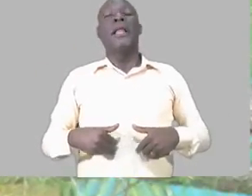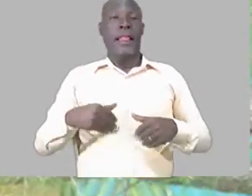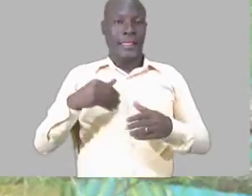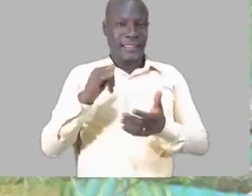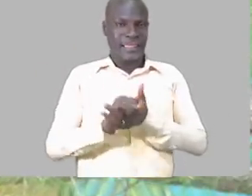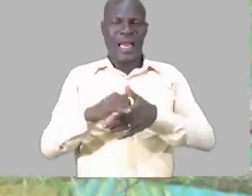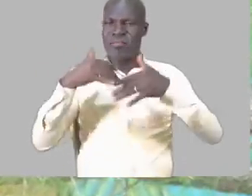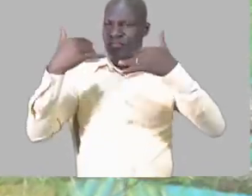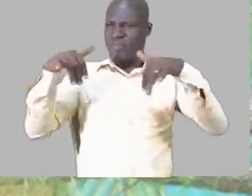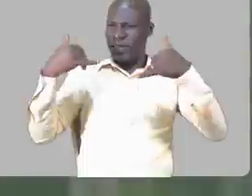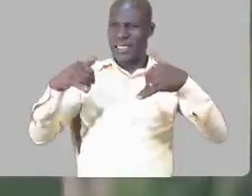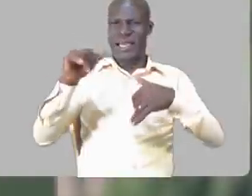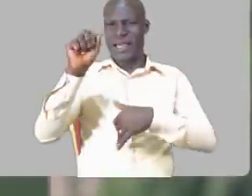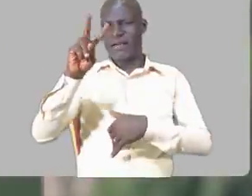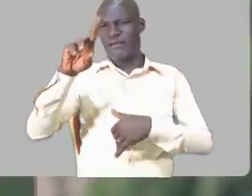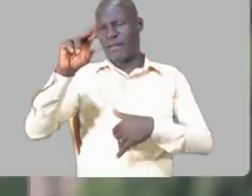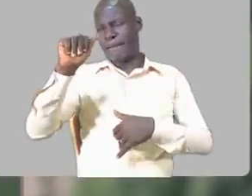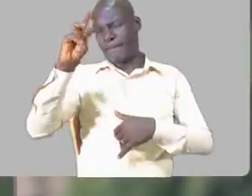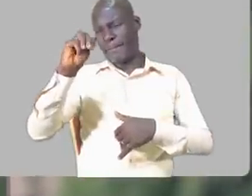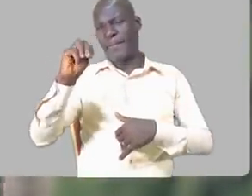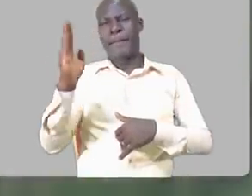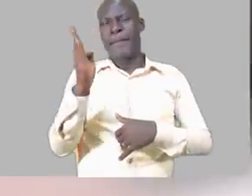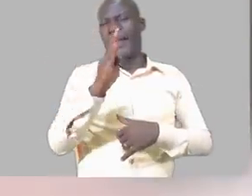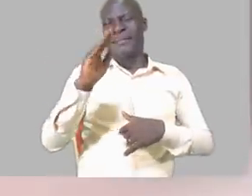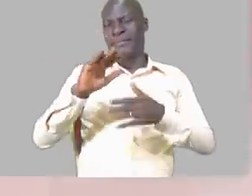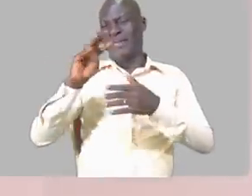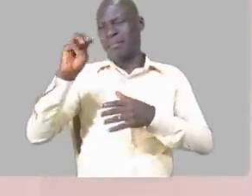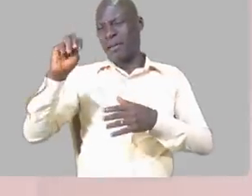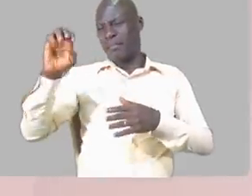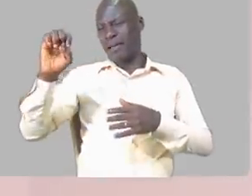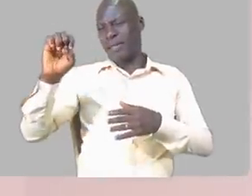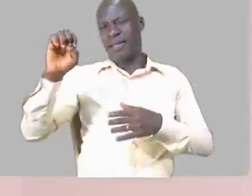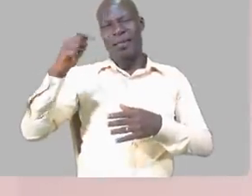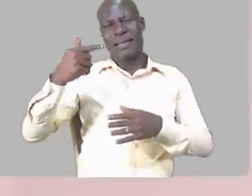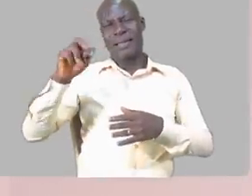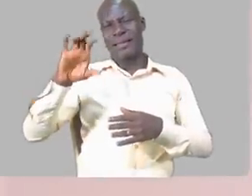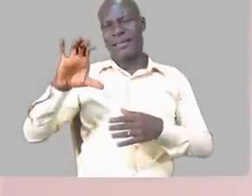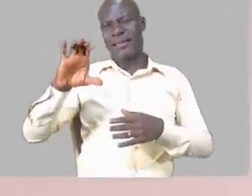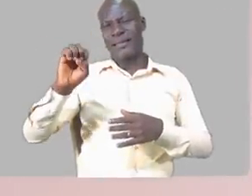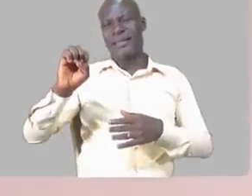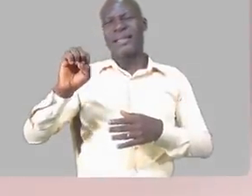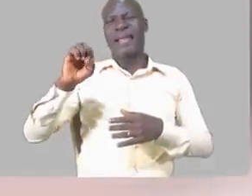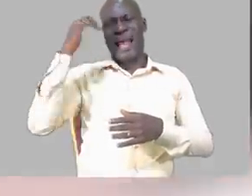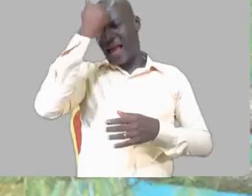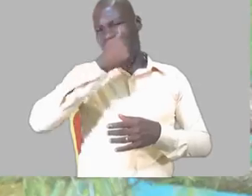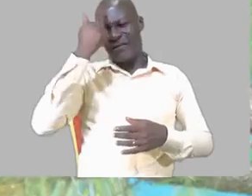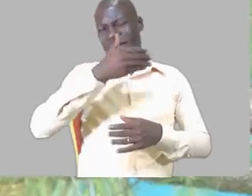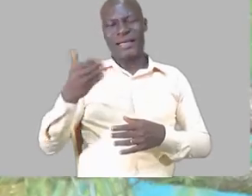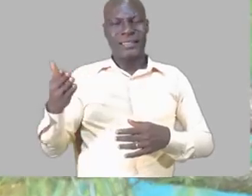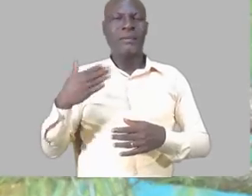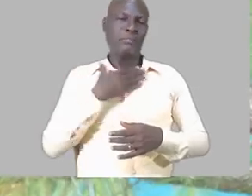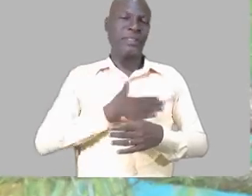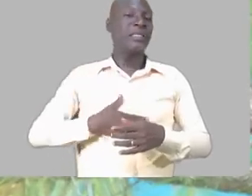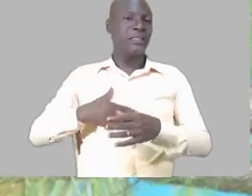a feudian Samoa, Vramber, Mushen, and Crawford, Mammy Grace, and then Wani, and Africa, Diaban, Diaban, and Obia Yeno. Say